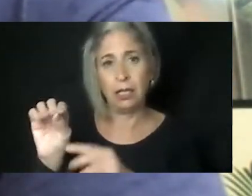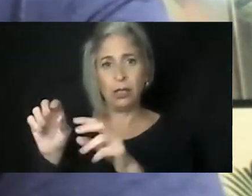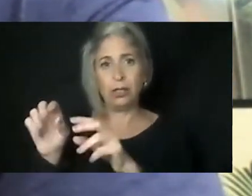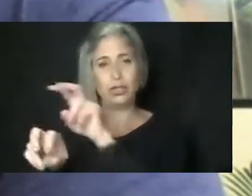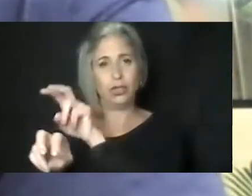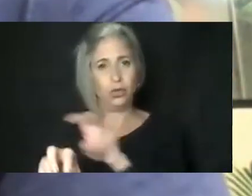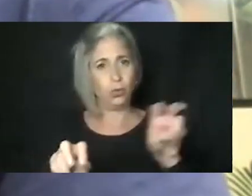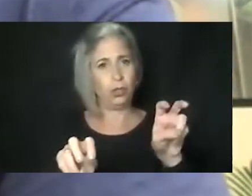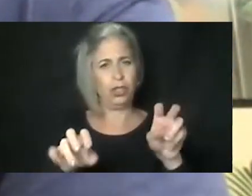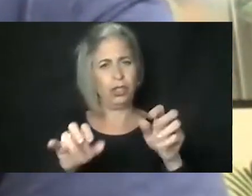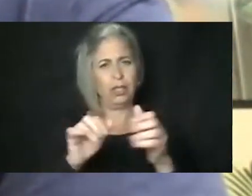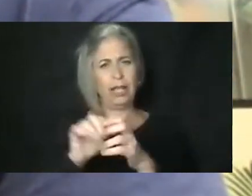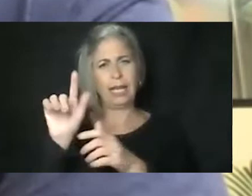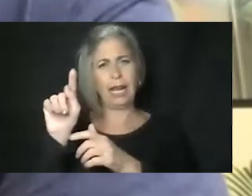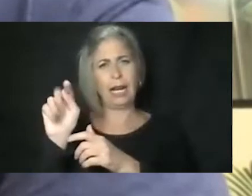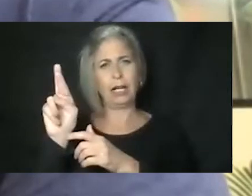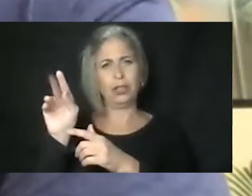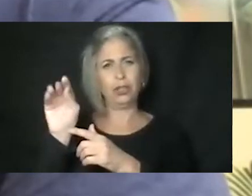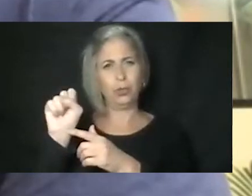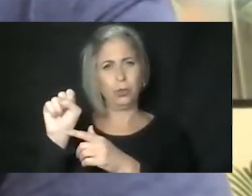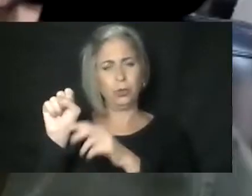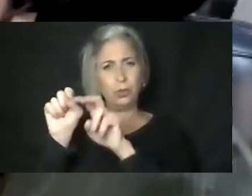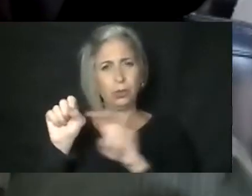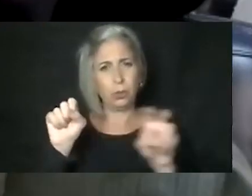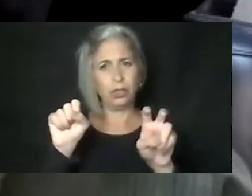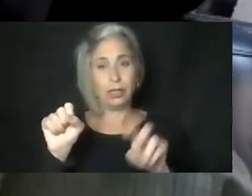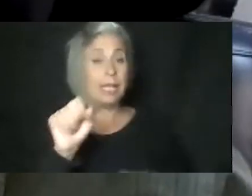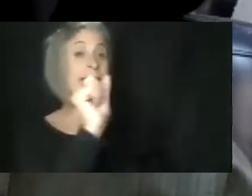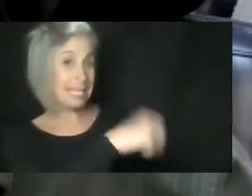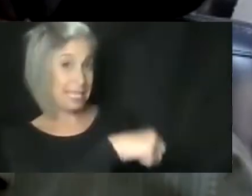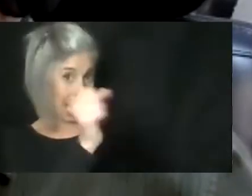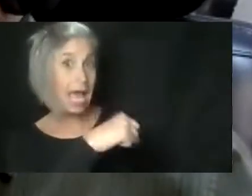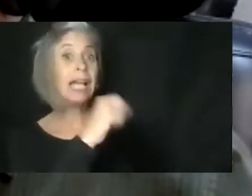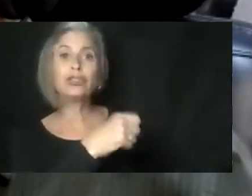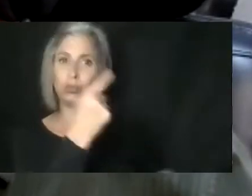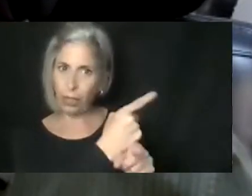with like chin switches and things like that as well? Yes, absolutely.